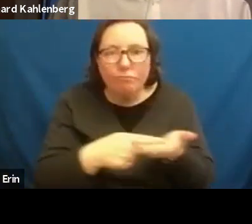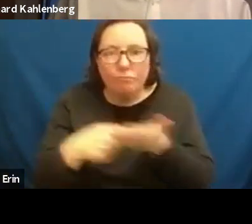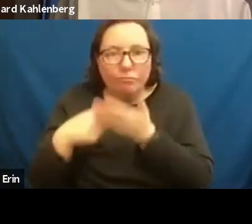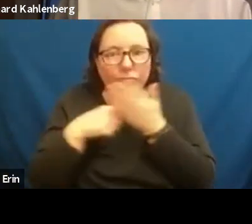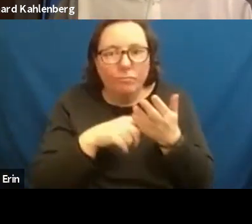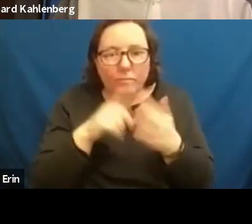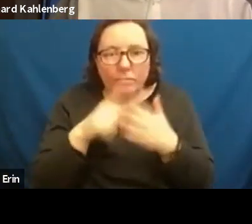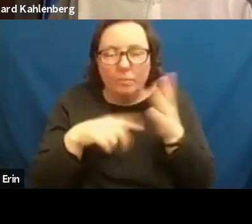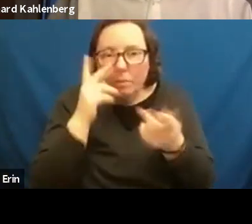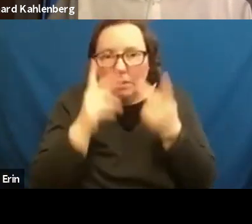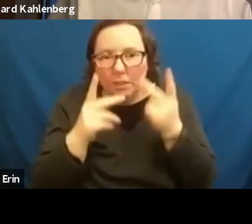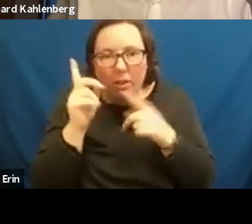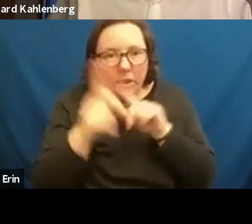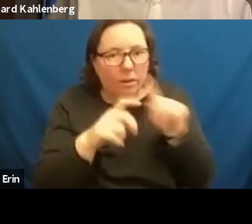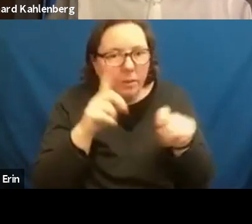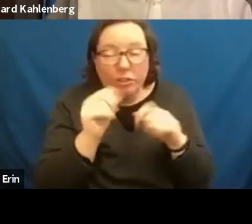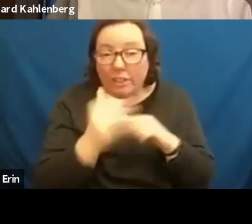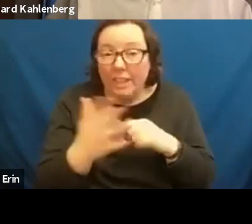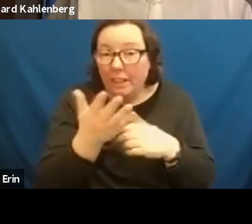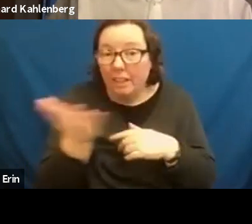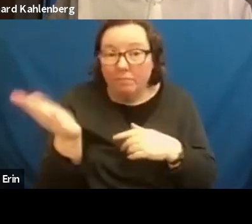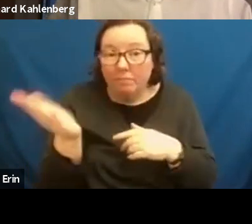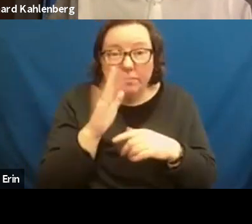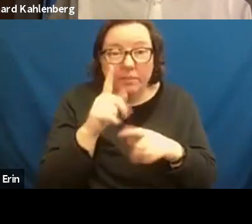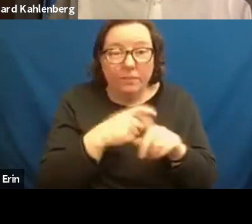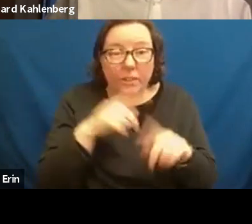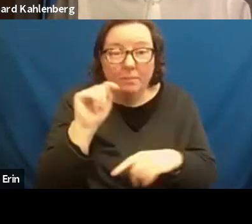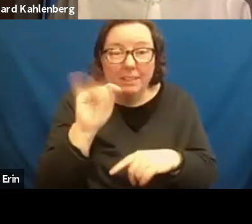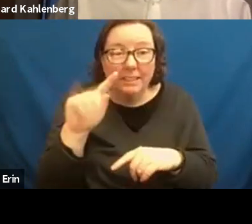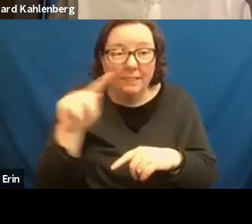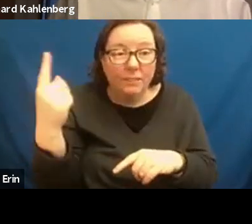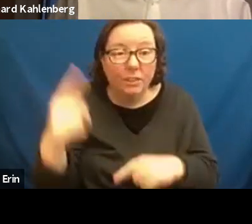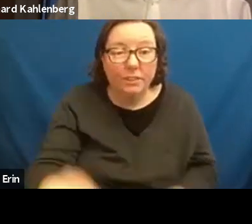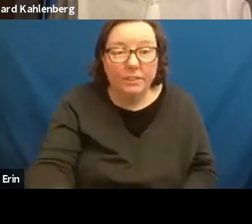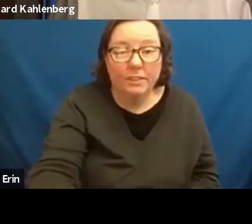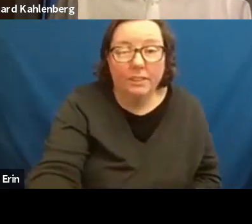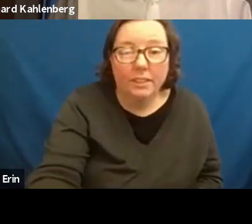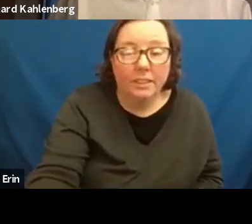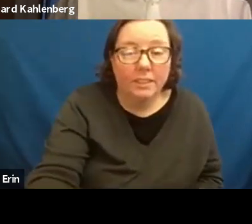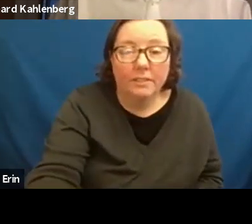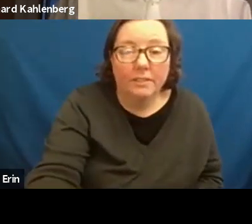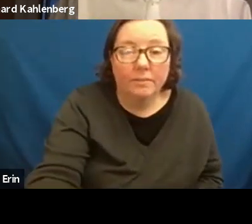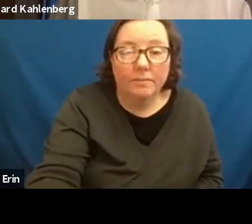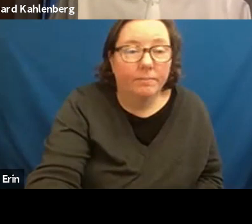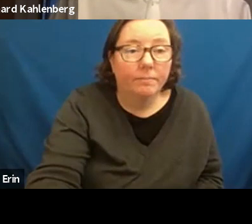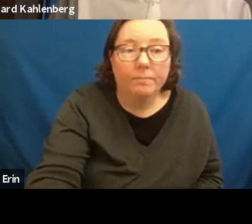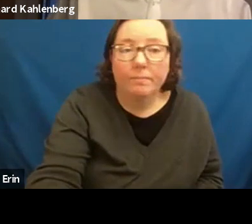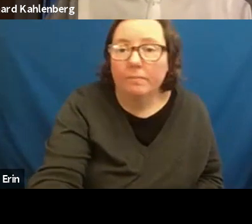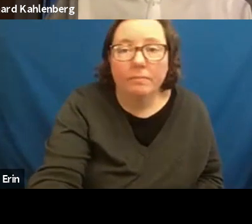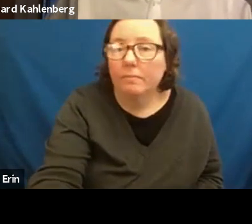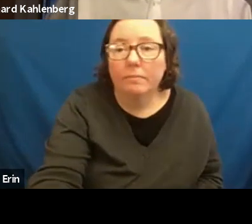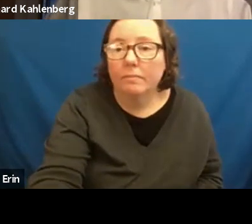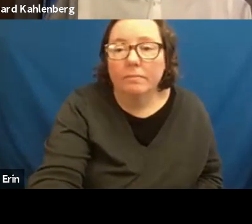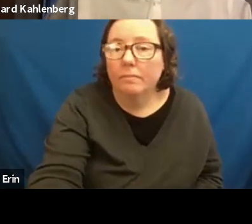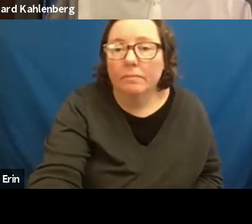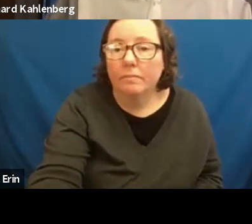for questions, any questions that members of the task force may have.